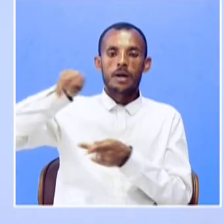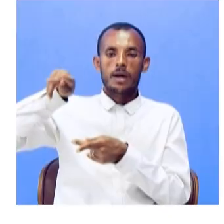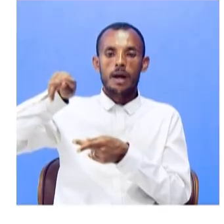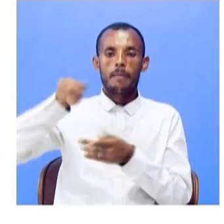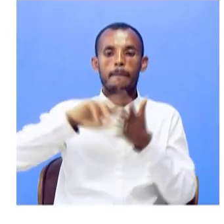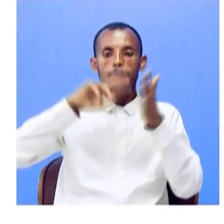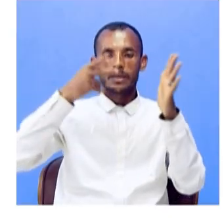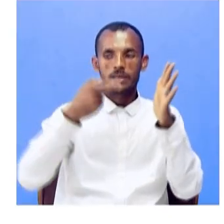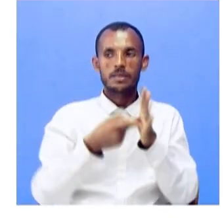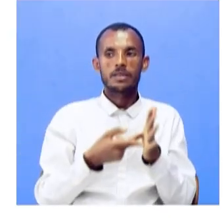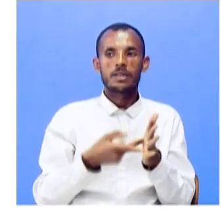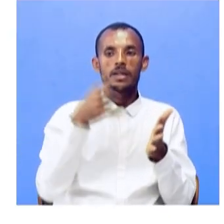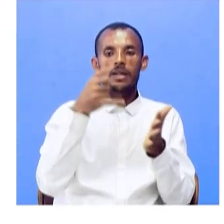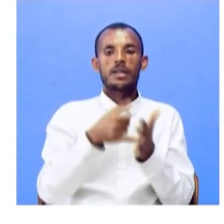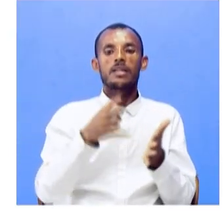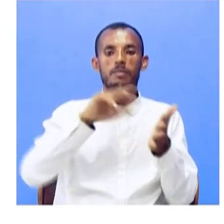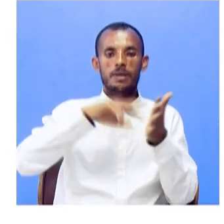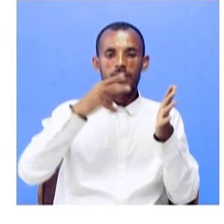Parallelogram is